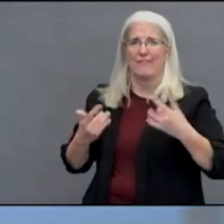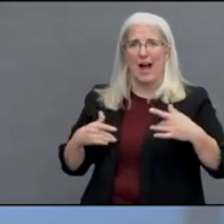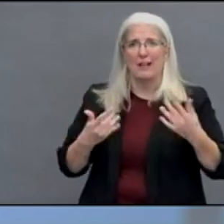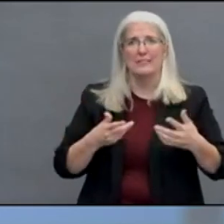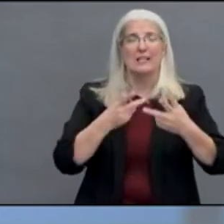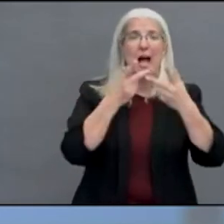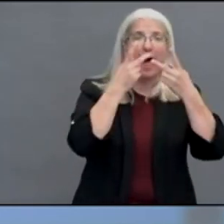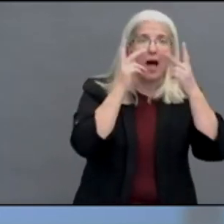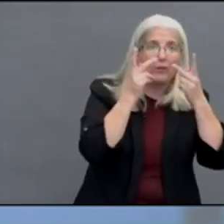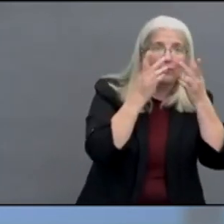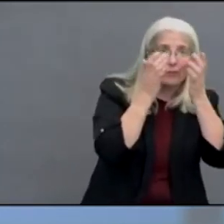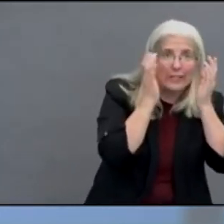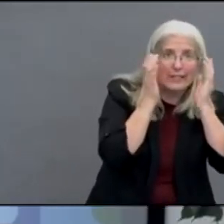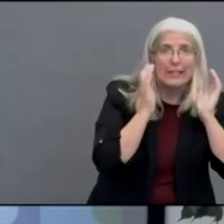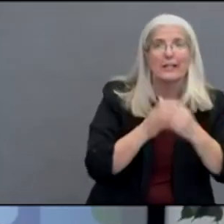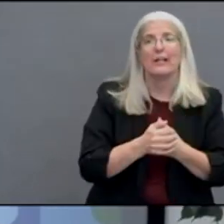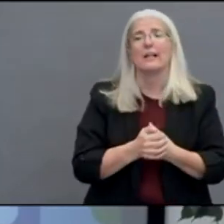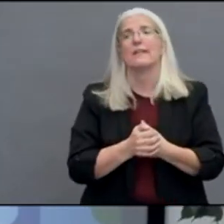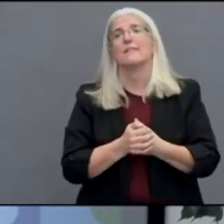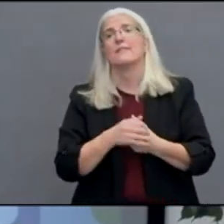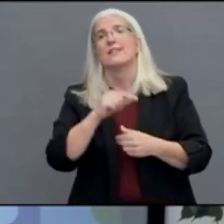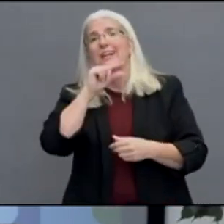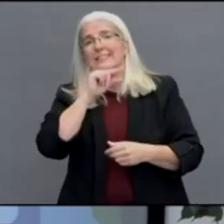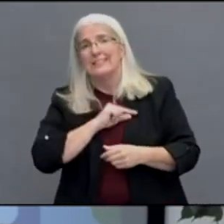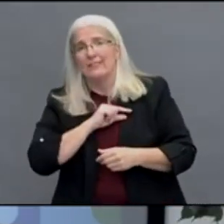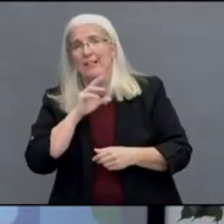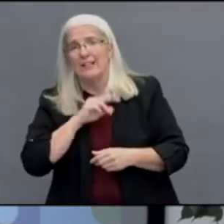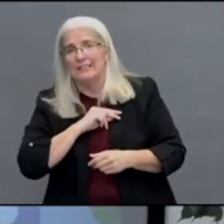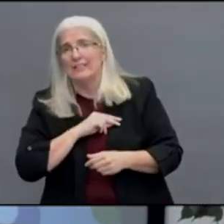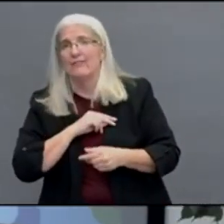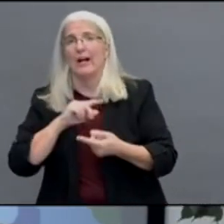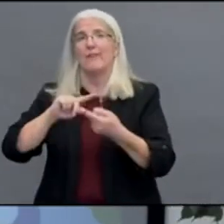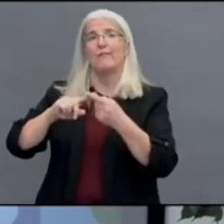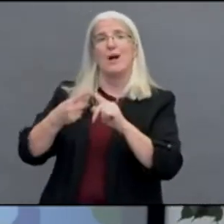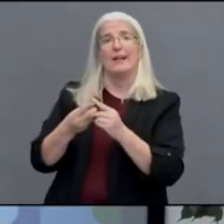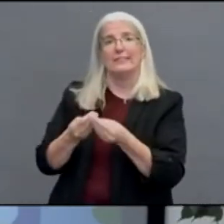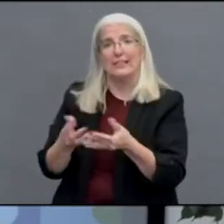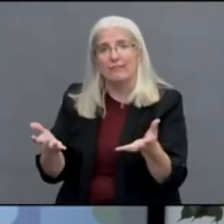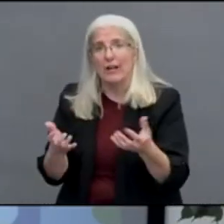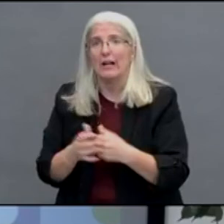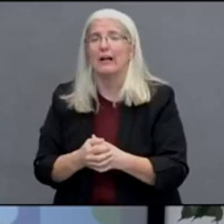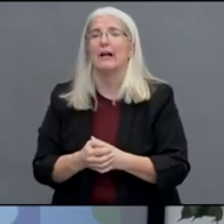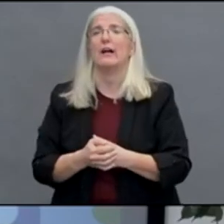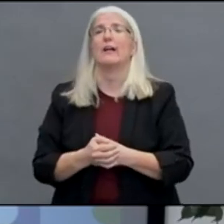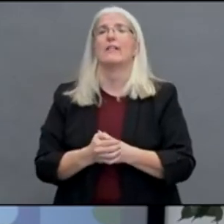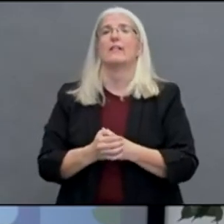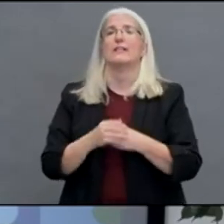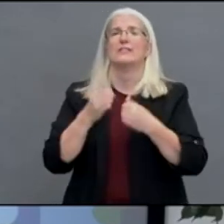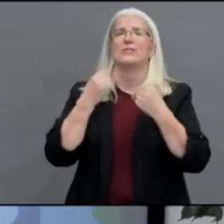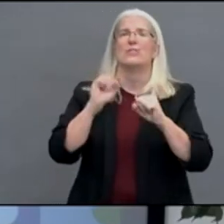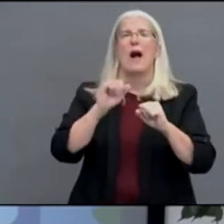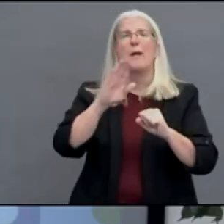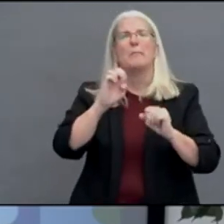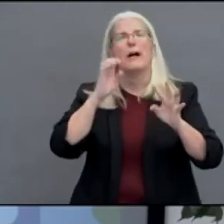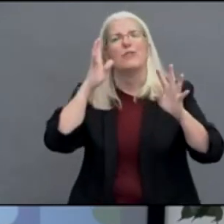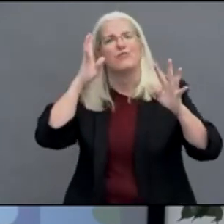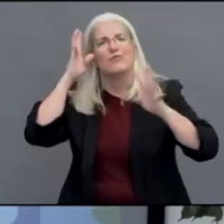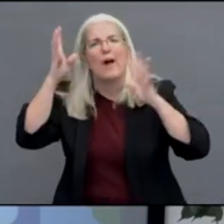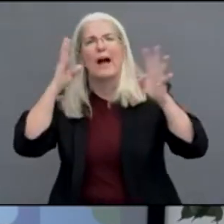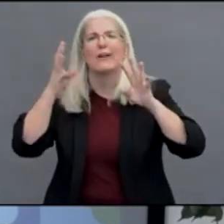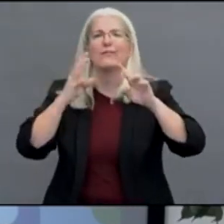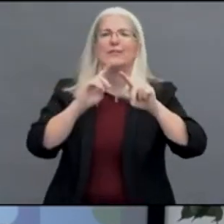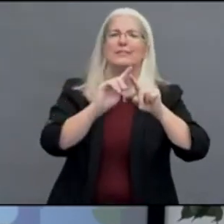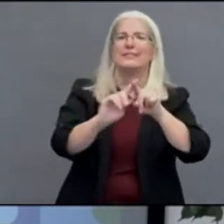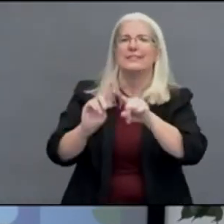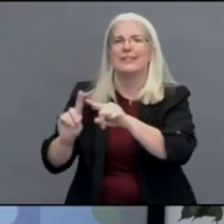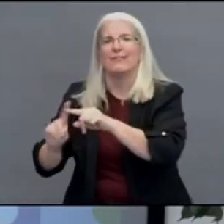Halloween. Halloween's coming up, that's right. Thanksgiving. All of those things. Be creative, plan ahead. Plan ahead for you